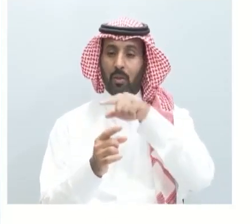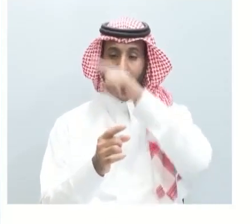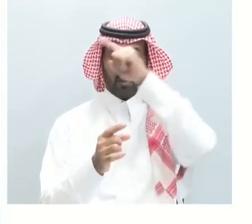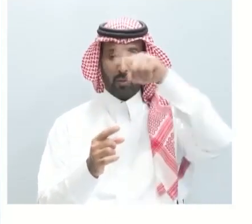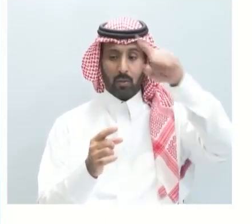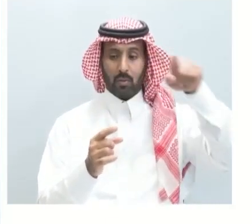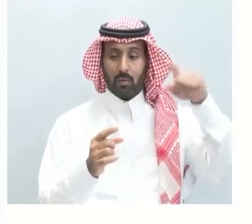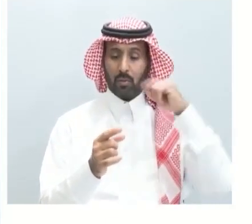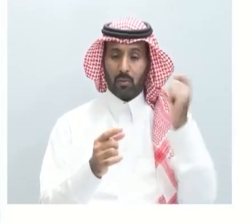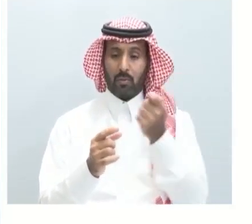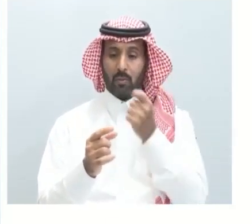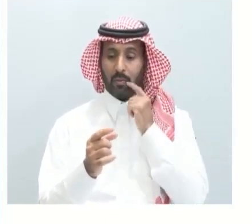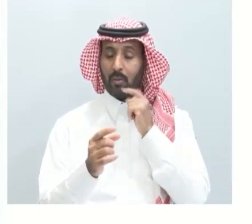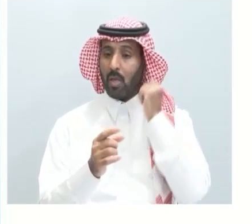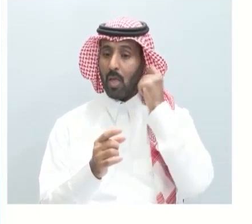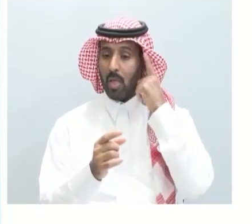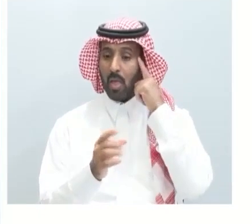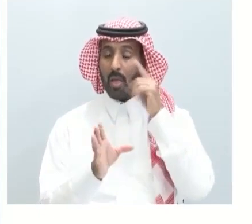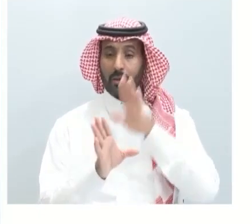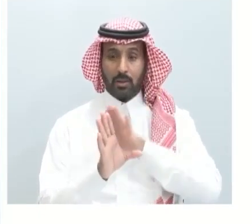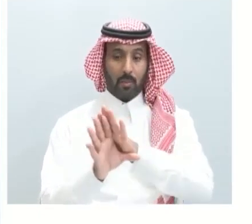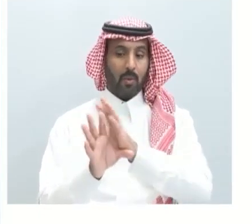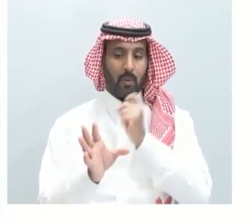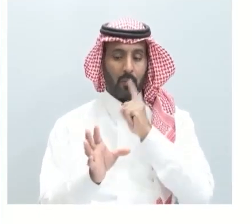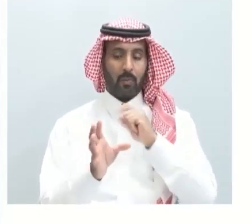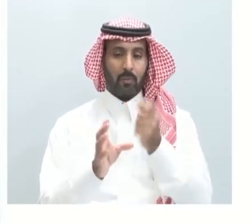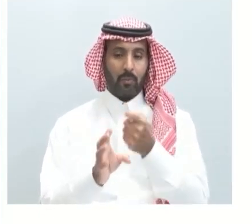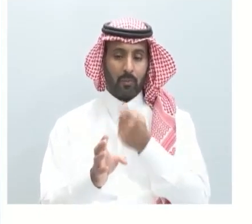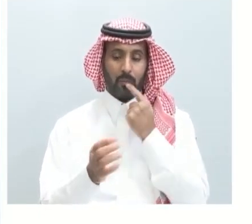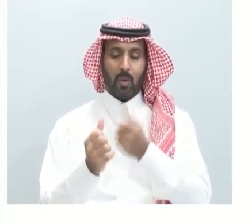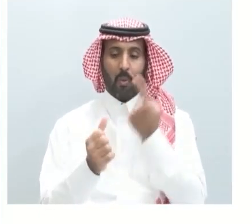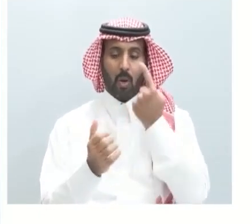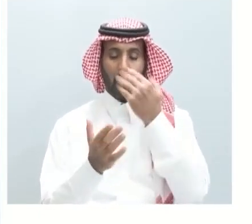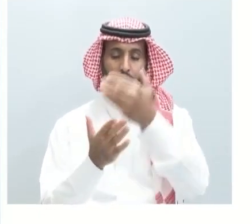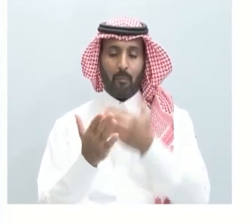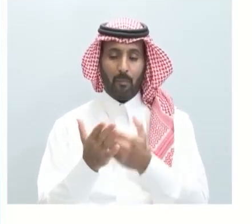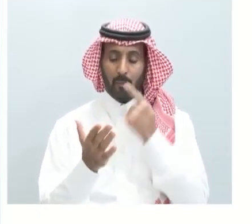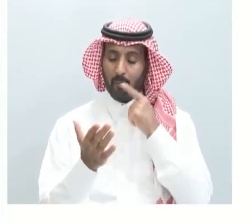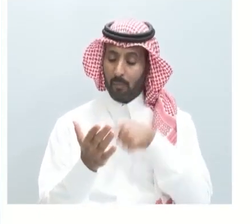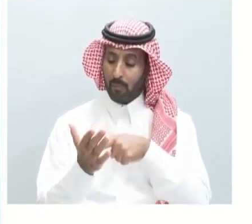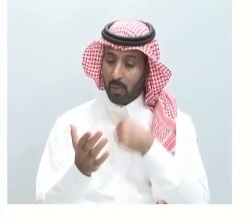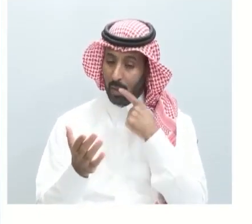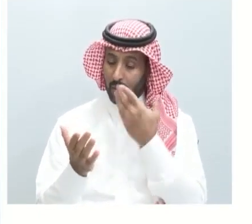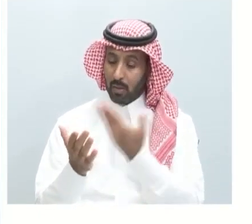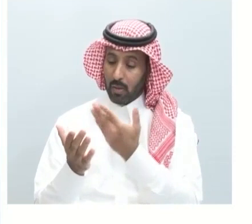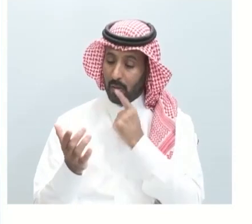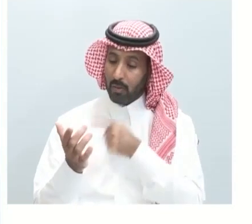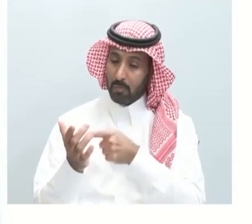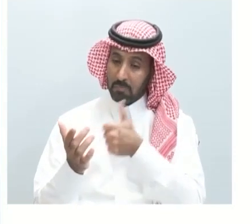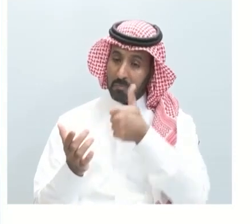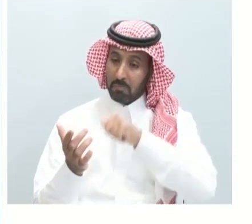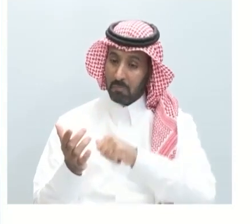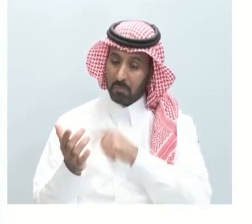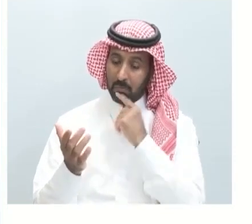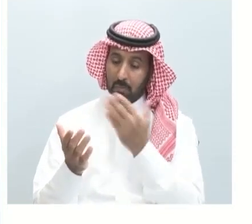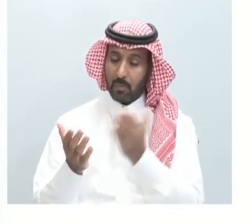sentence in the surrounding circles write a draft of your expository essay have a partner read and comment on your